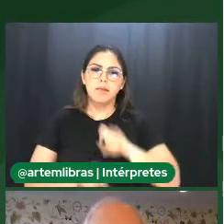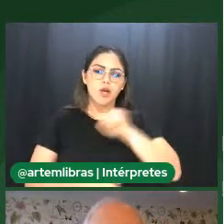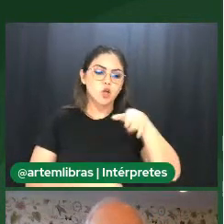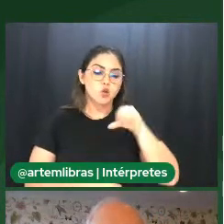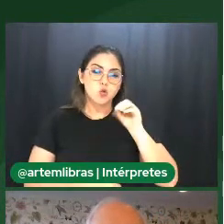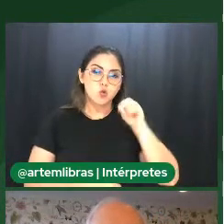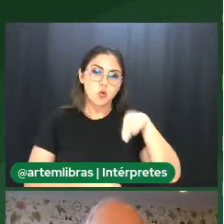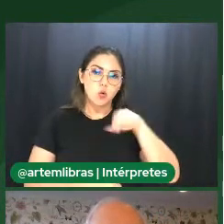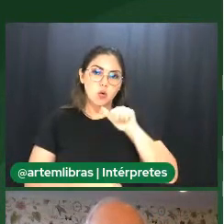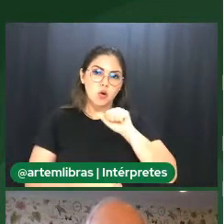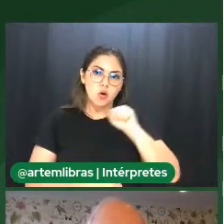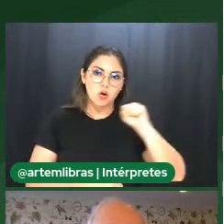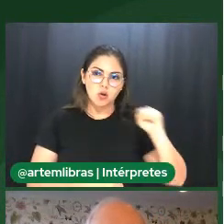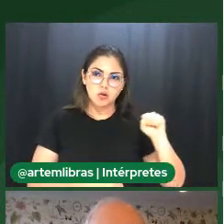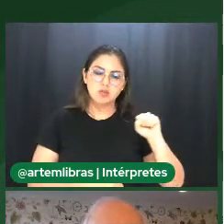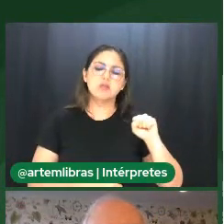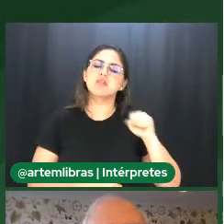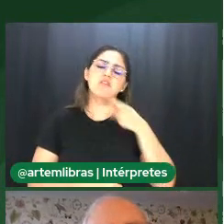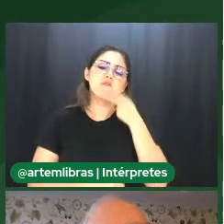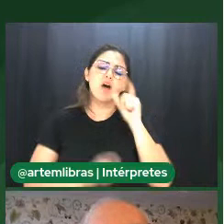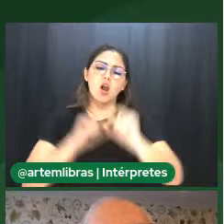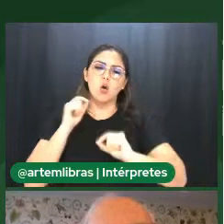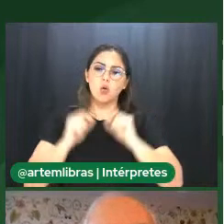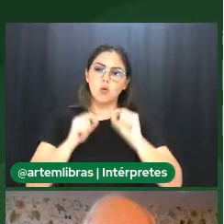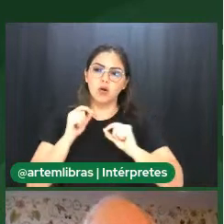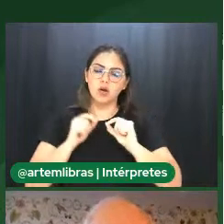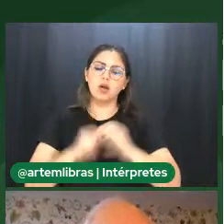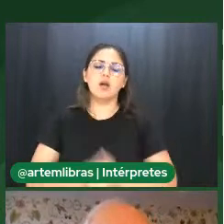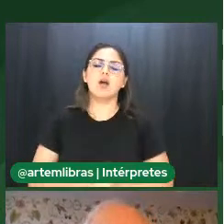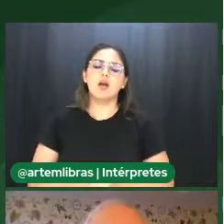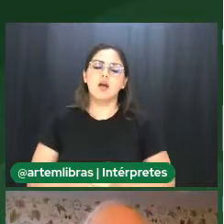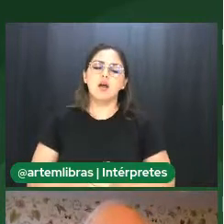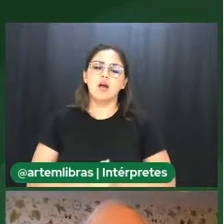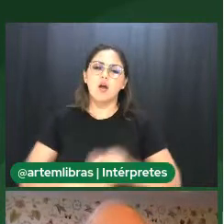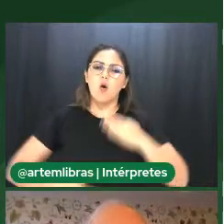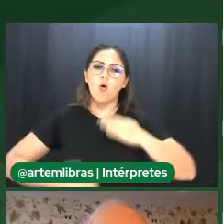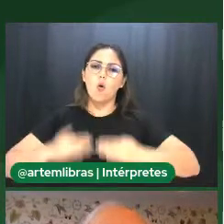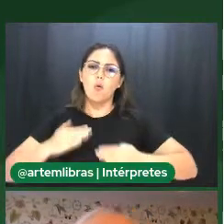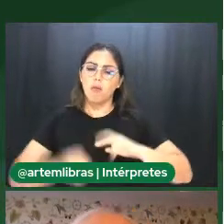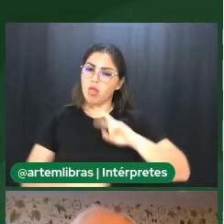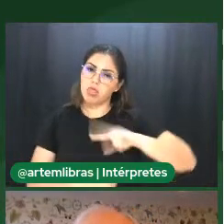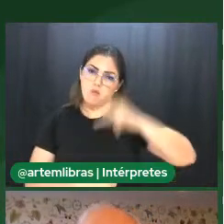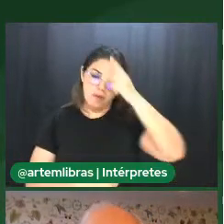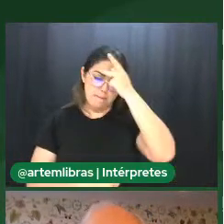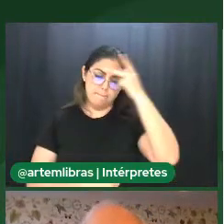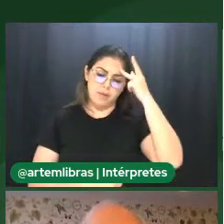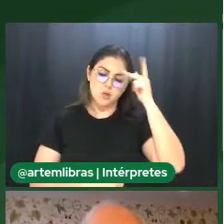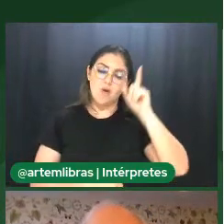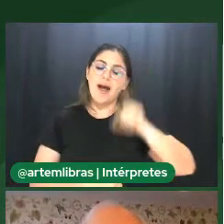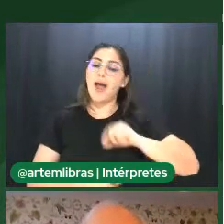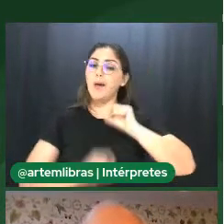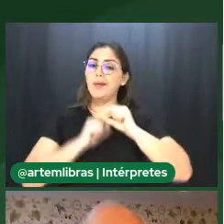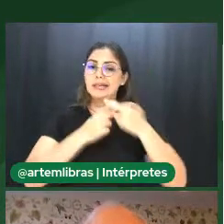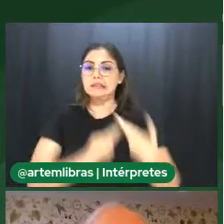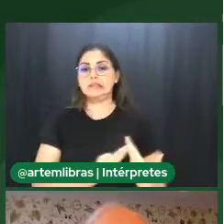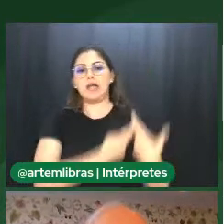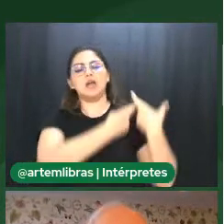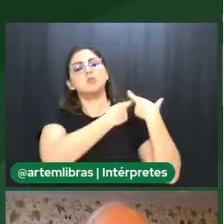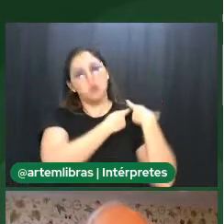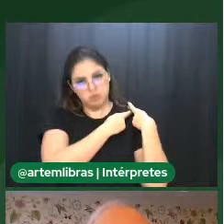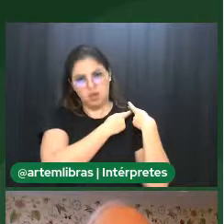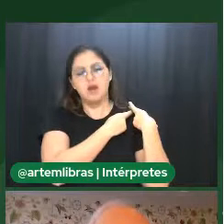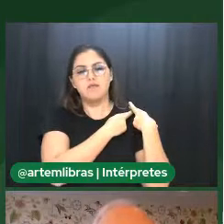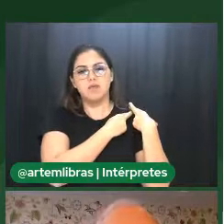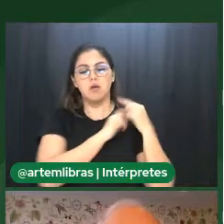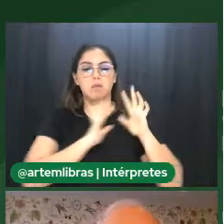people. What this means is 3 different things. Responsibility, only humans are liable, legally